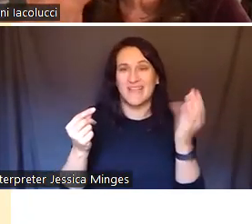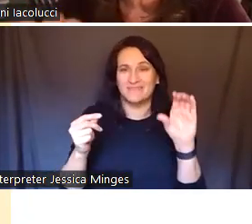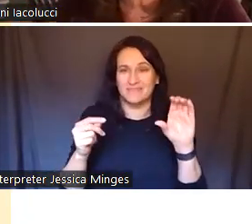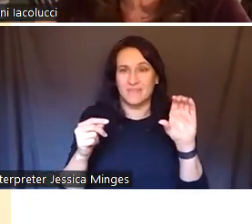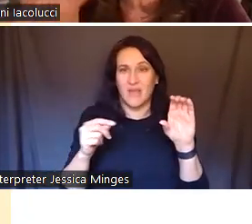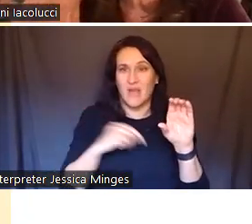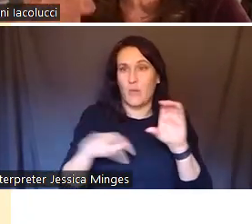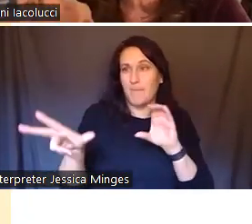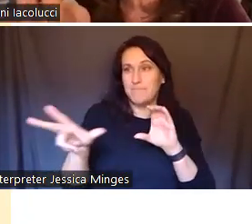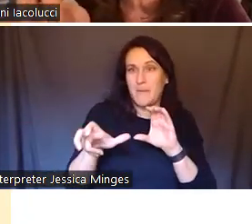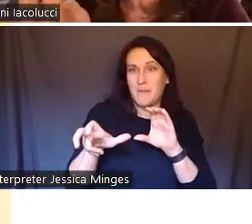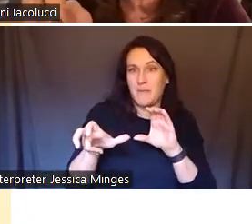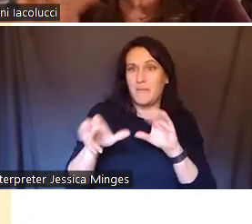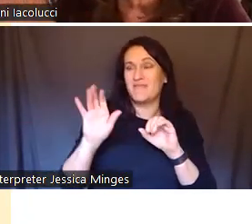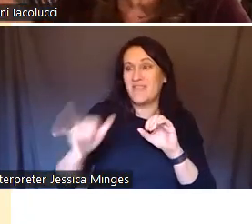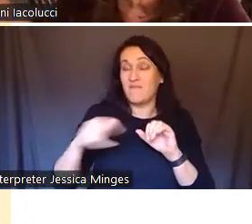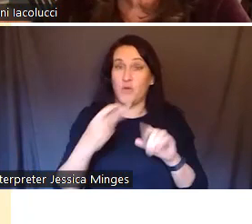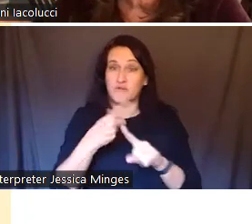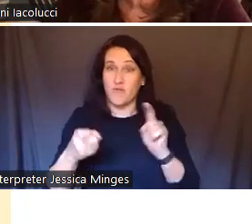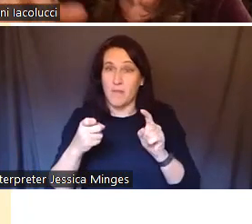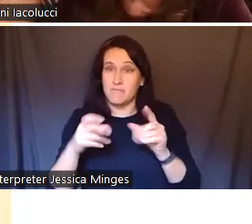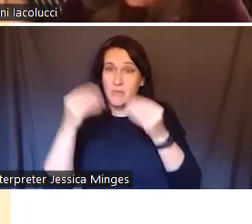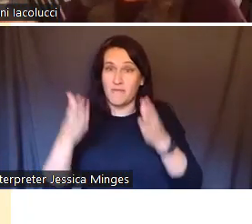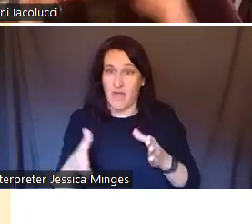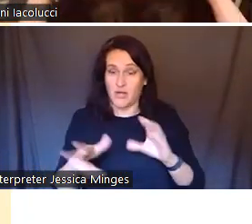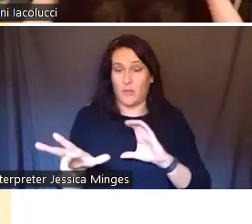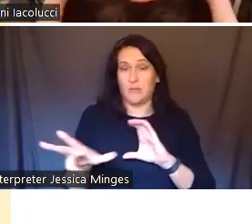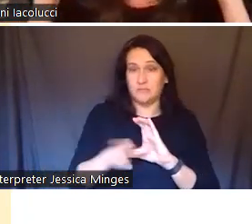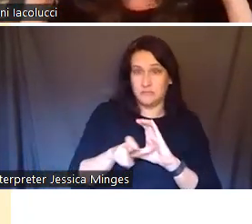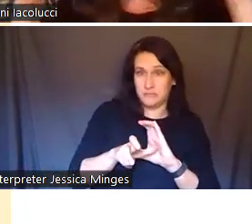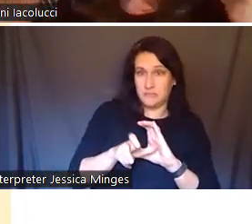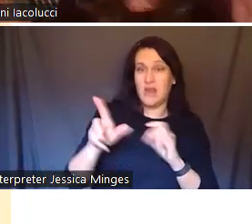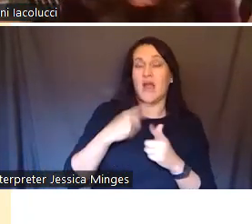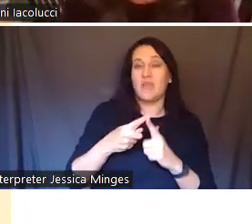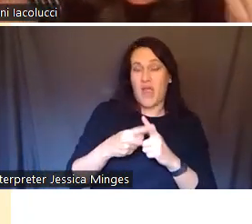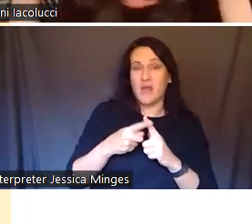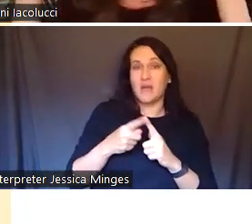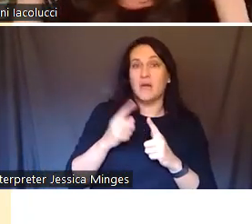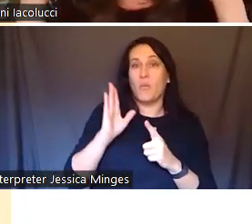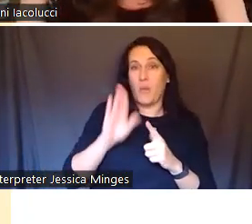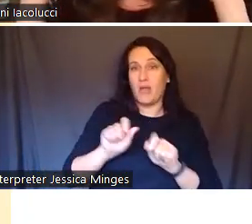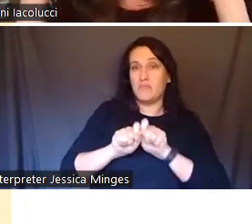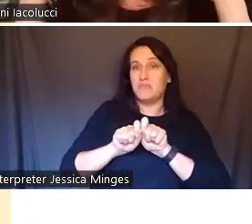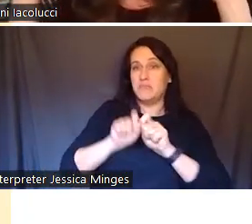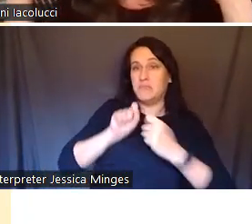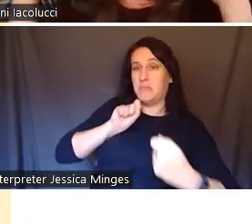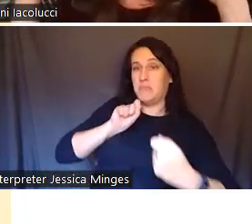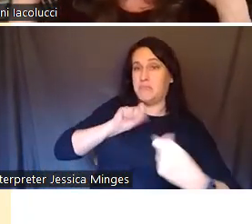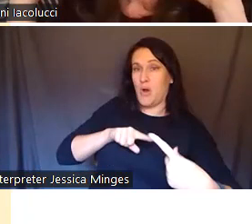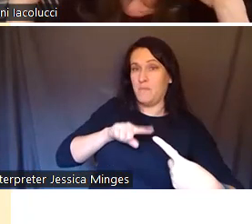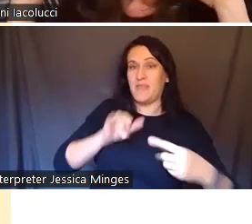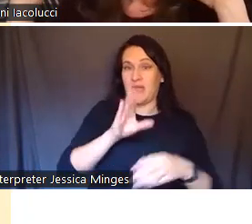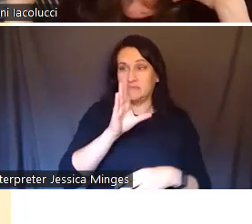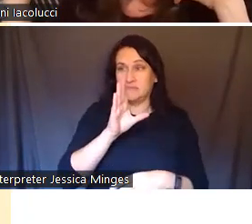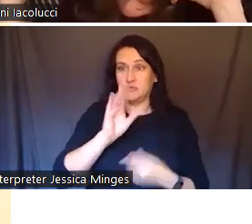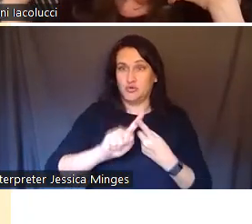from the voice of the provider, and then it will send that signal